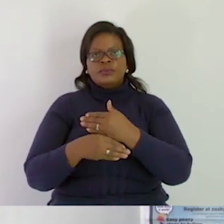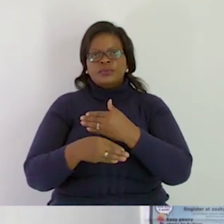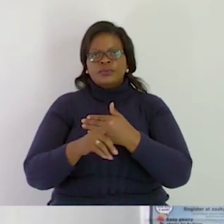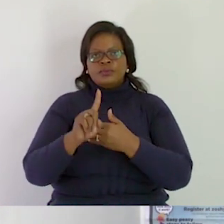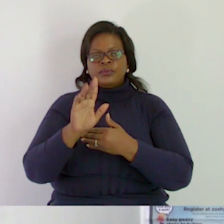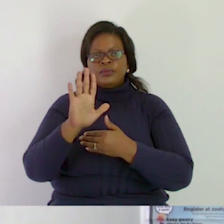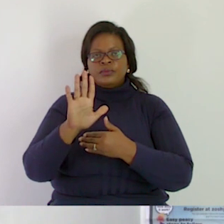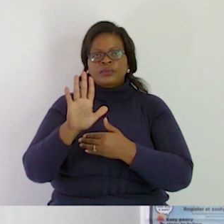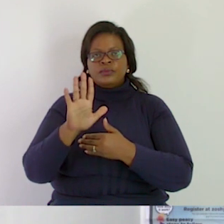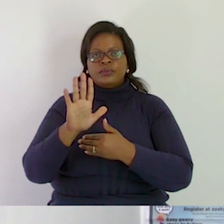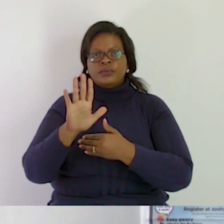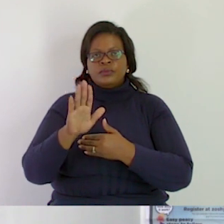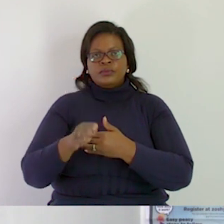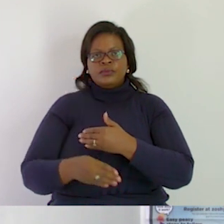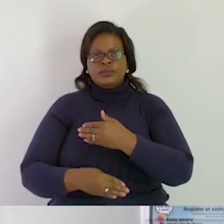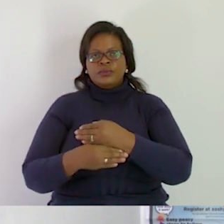plus 15